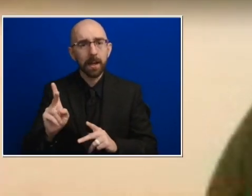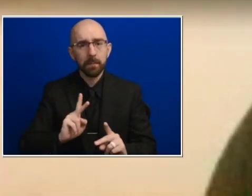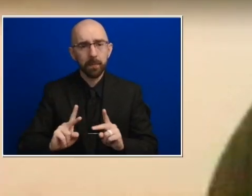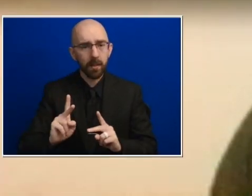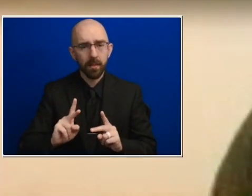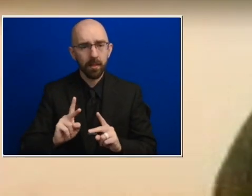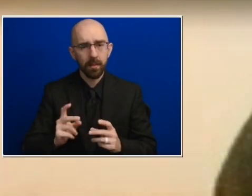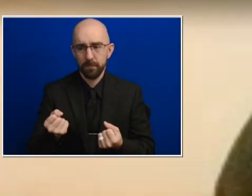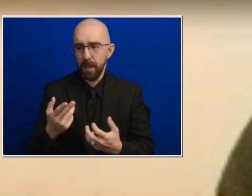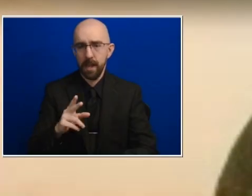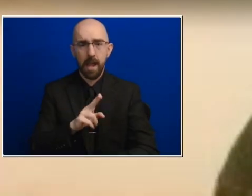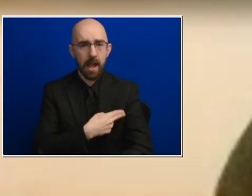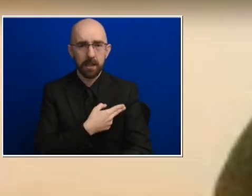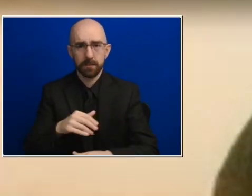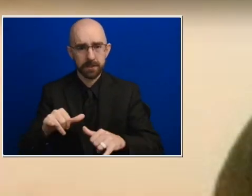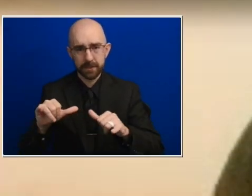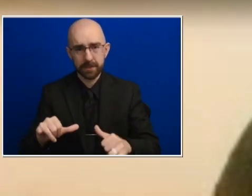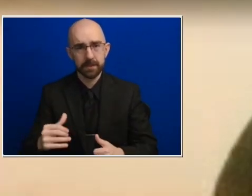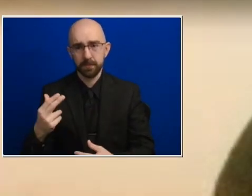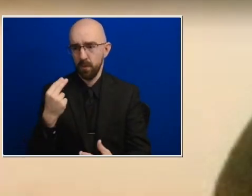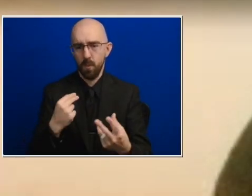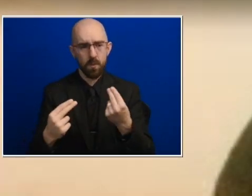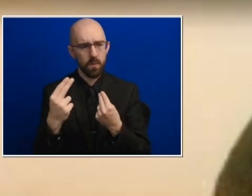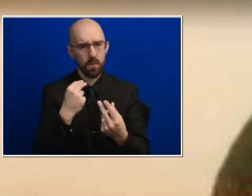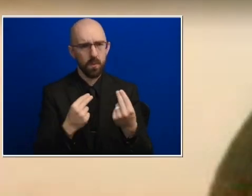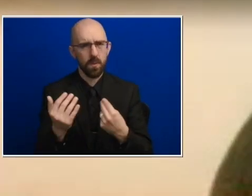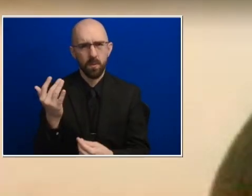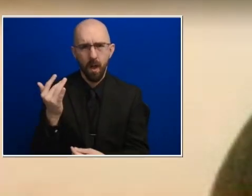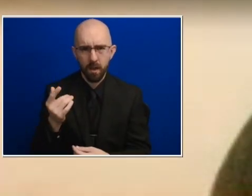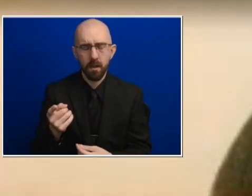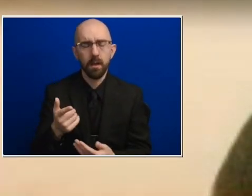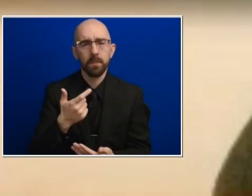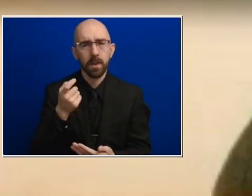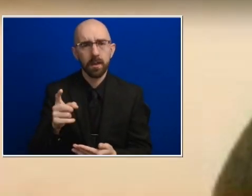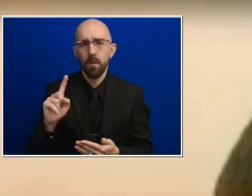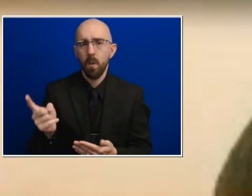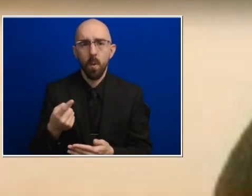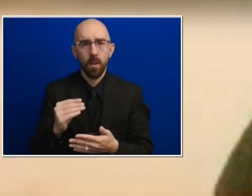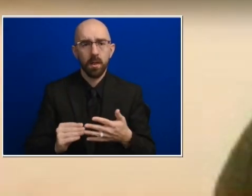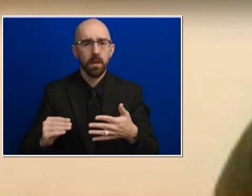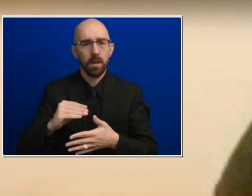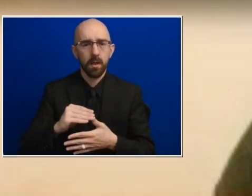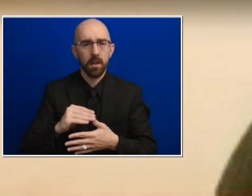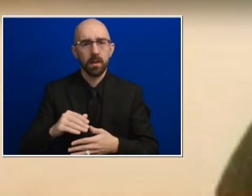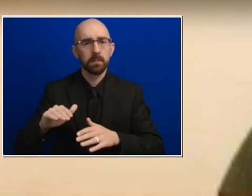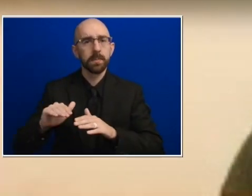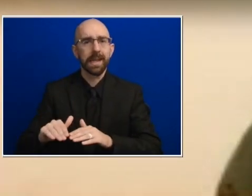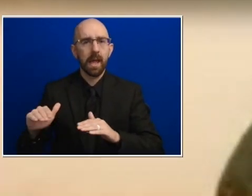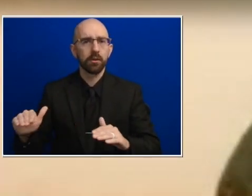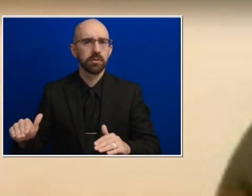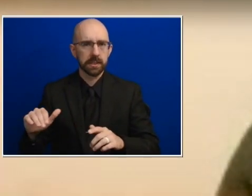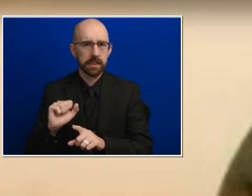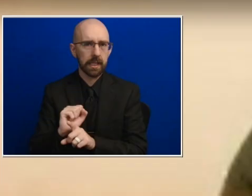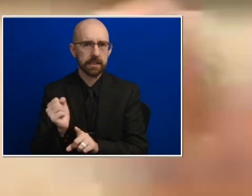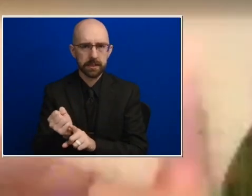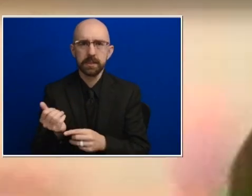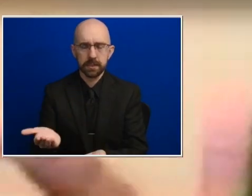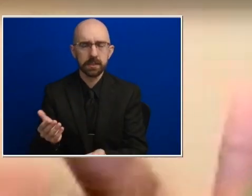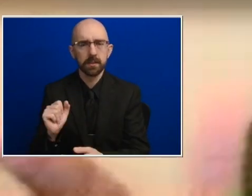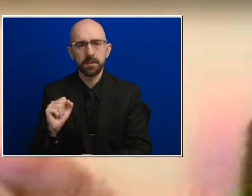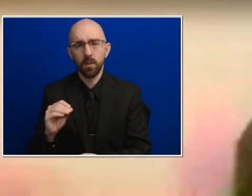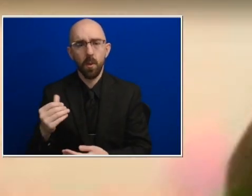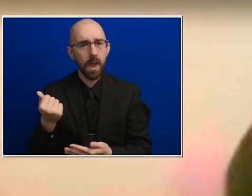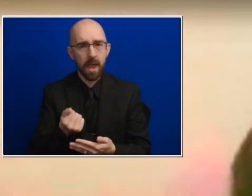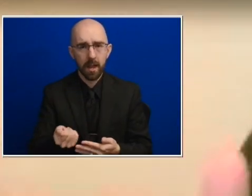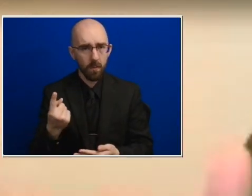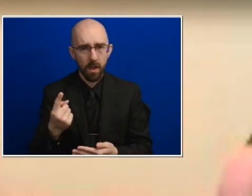and so many hospital systems had told us no was because they were only prioritizing pediatric cases. So